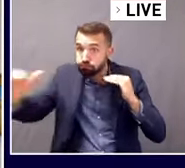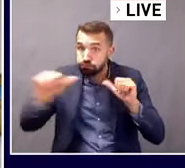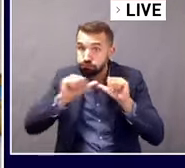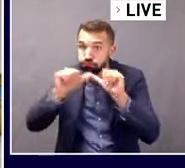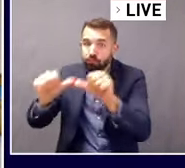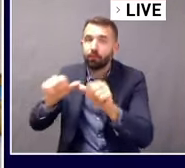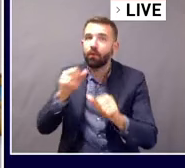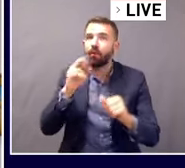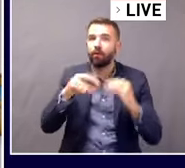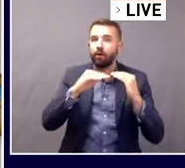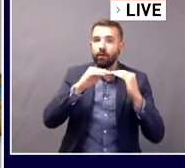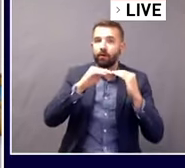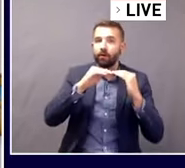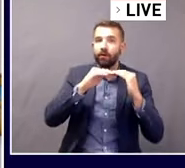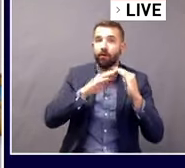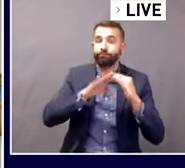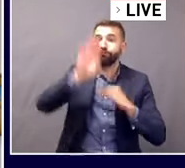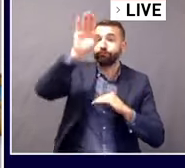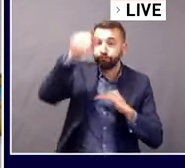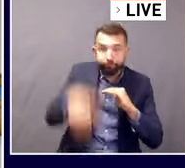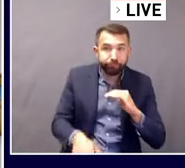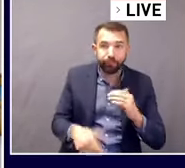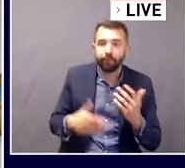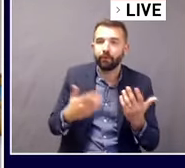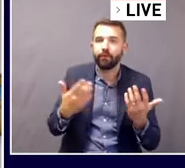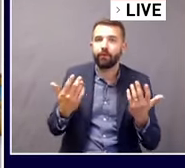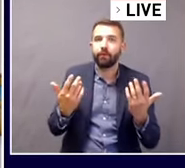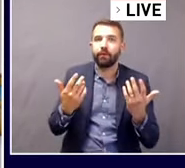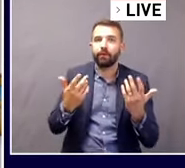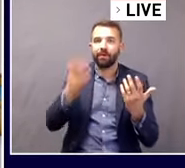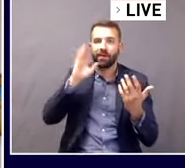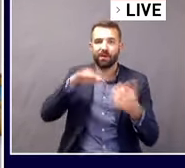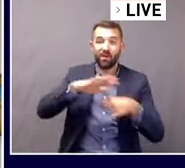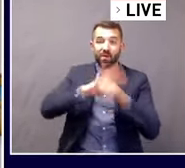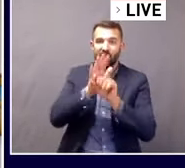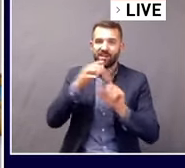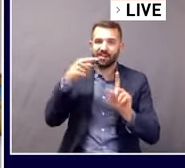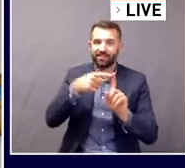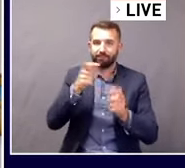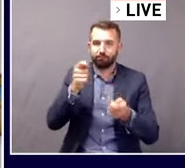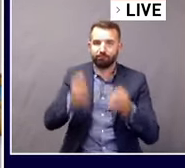change, given the dynamics of the virus and the people it's infecting.